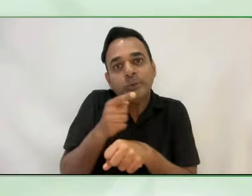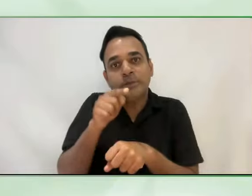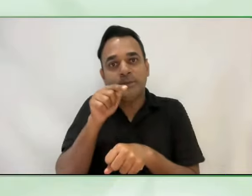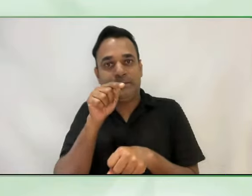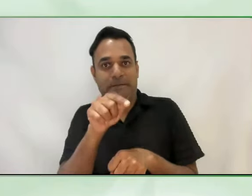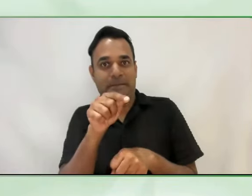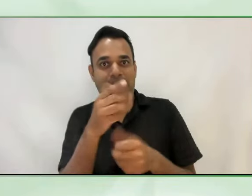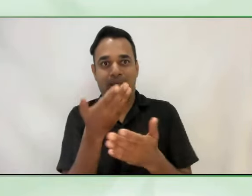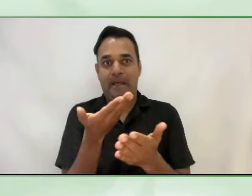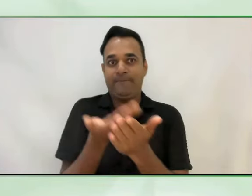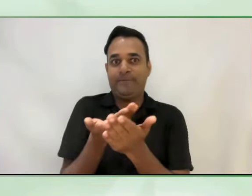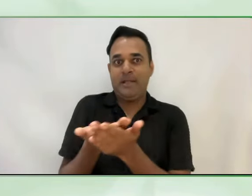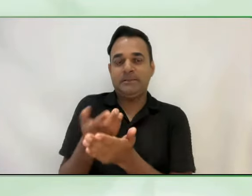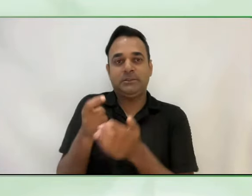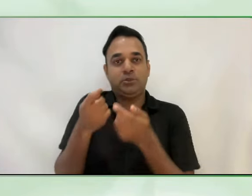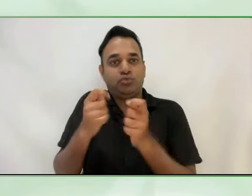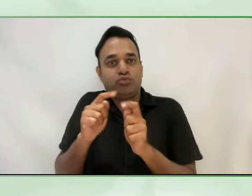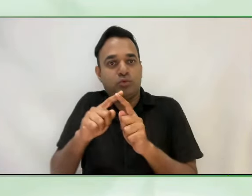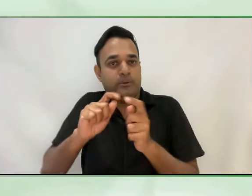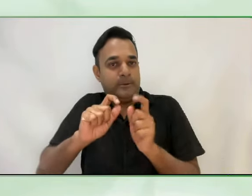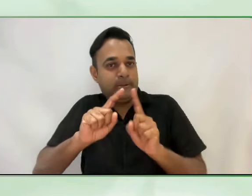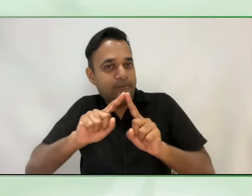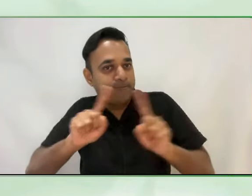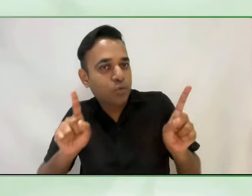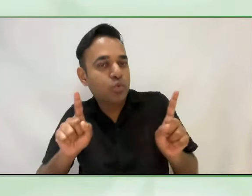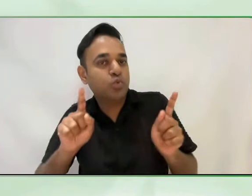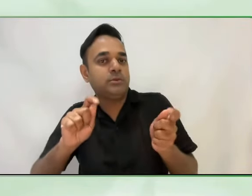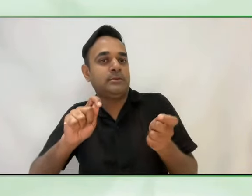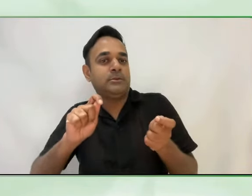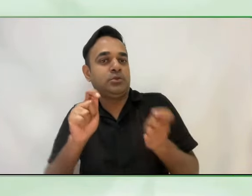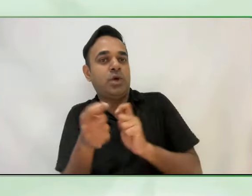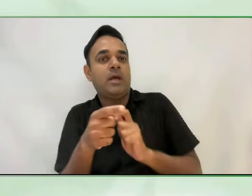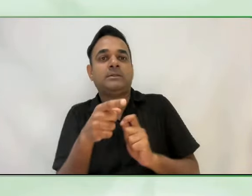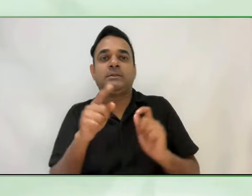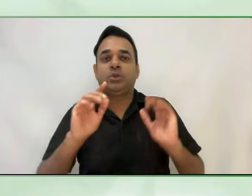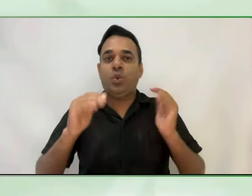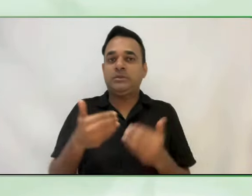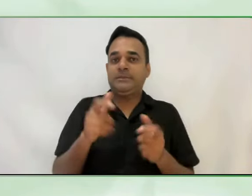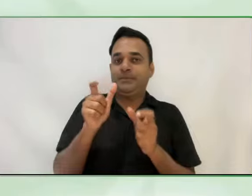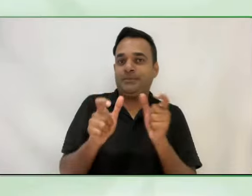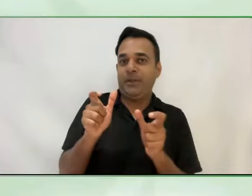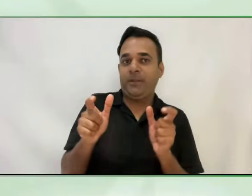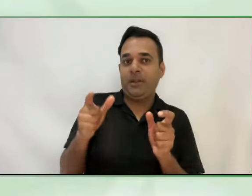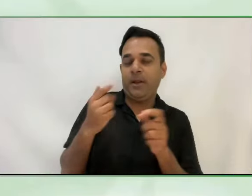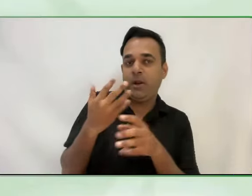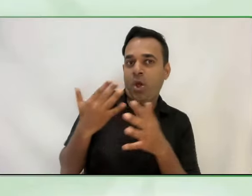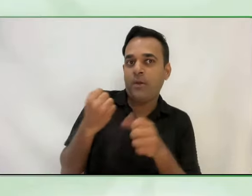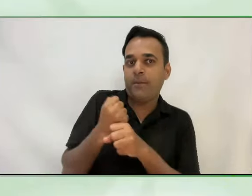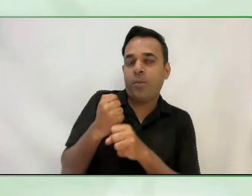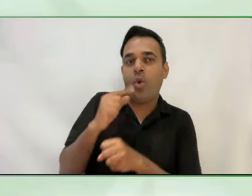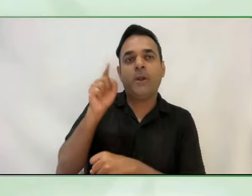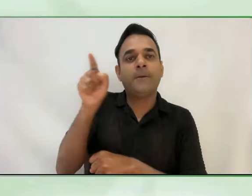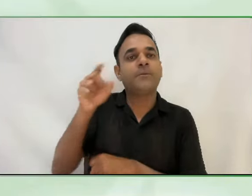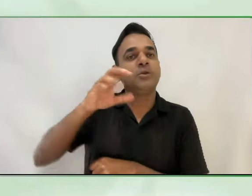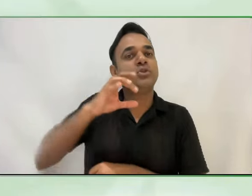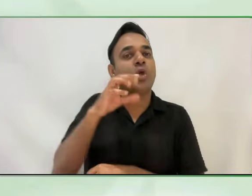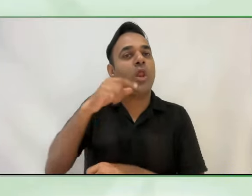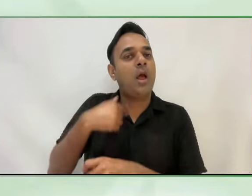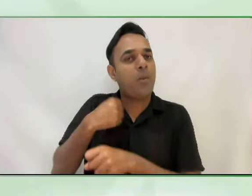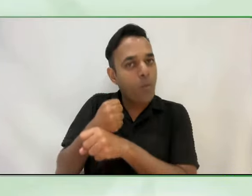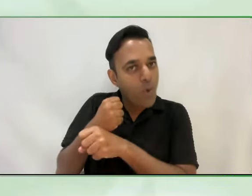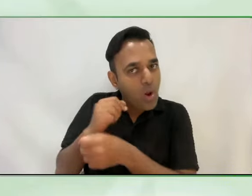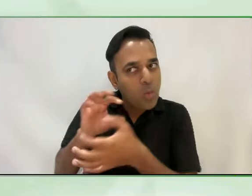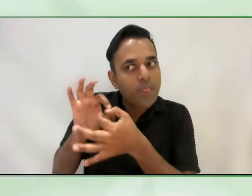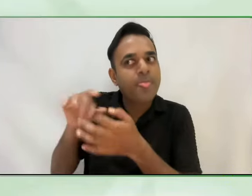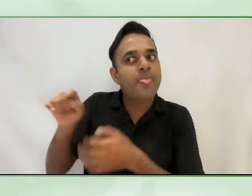up. And I think that UK is a great example on how you can lead the research on autism